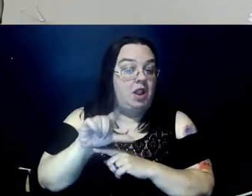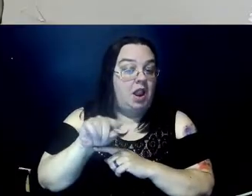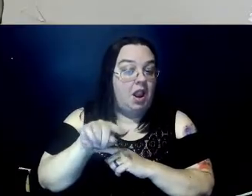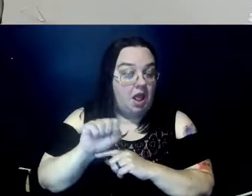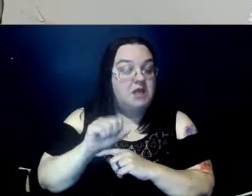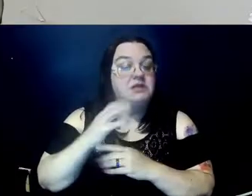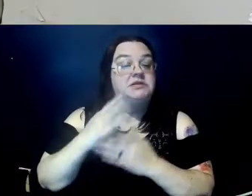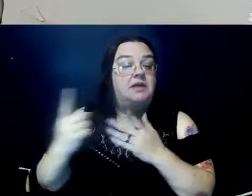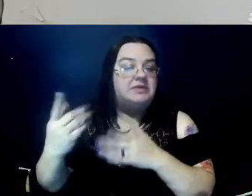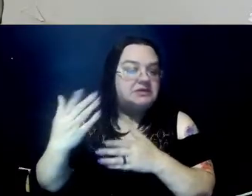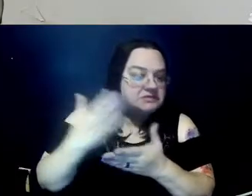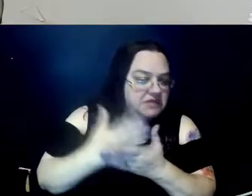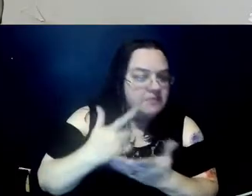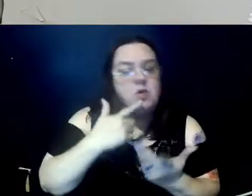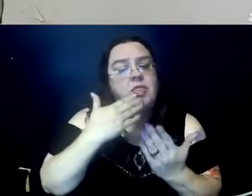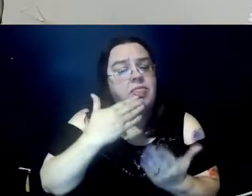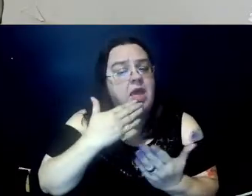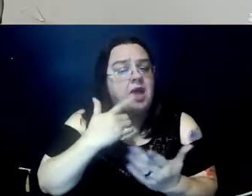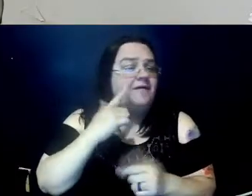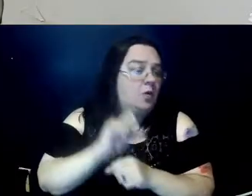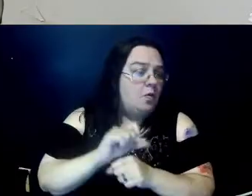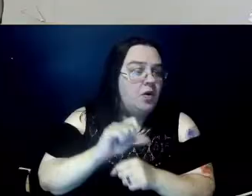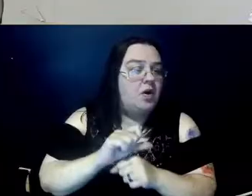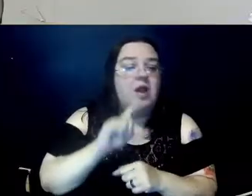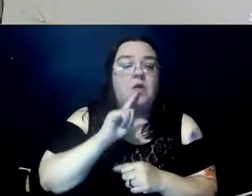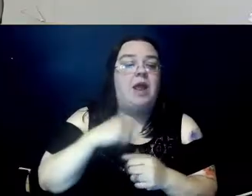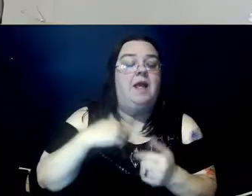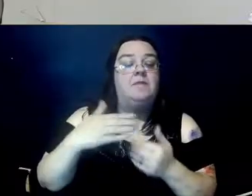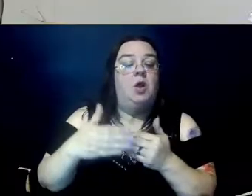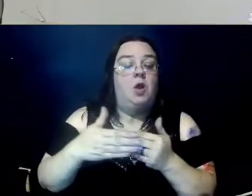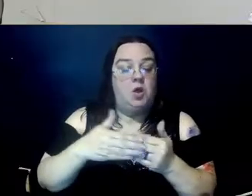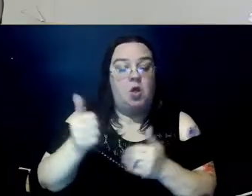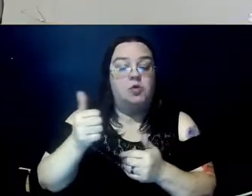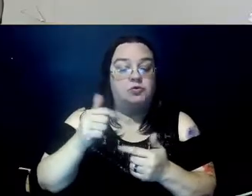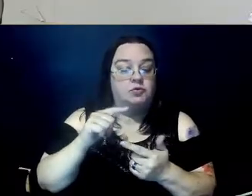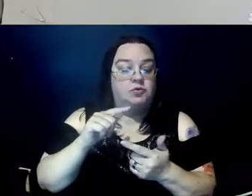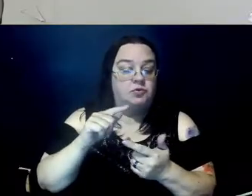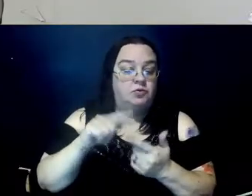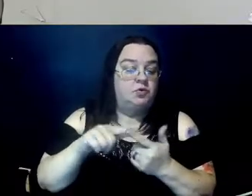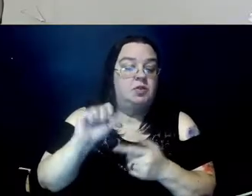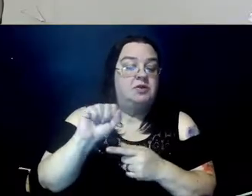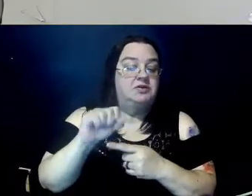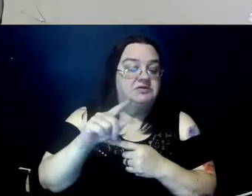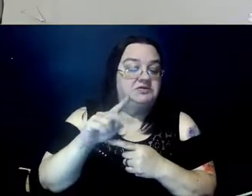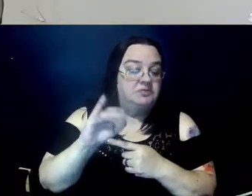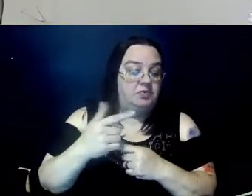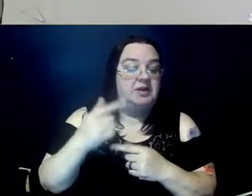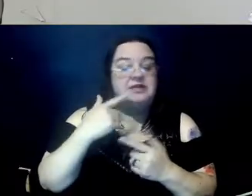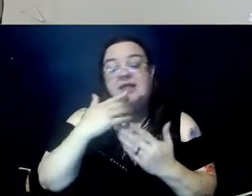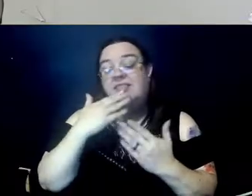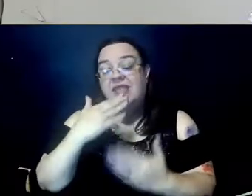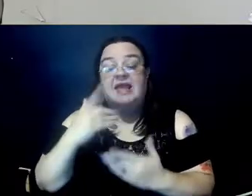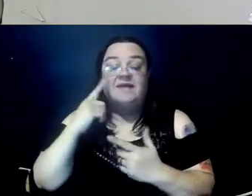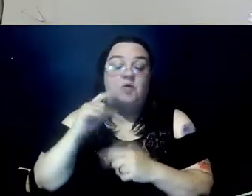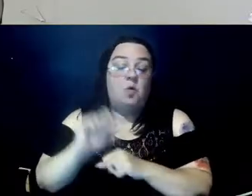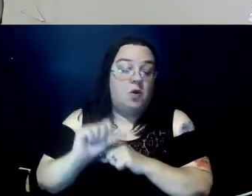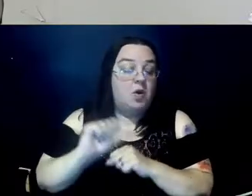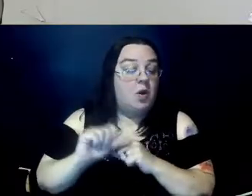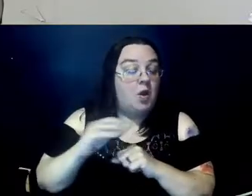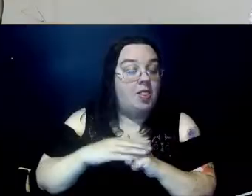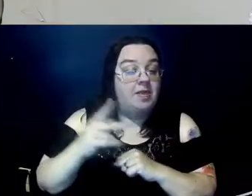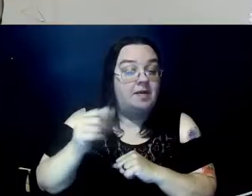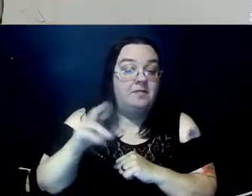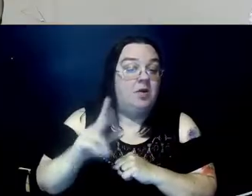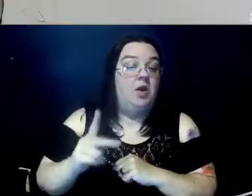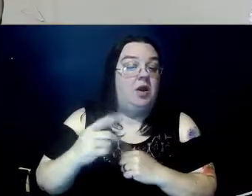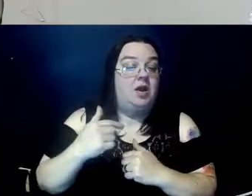Someone stopped and said, well, thank you for working on I was actually closer to the spring at this point, doing some weeding, and someone says, thank you for working on the park. And